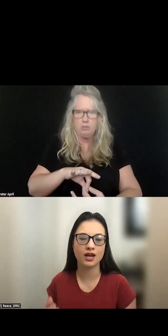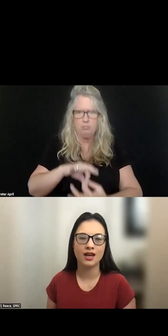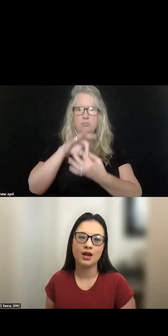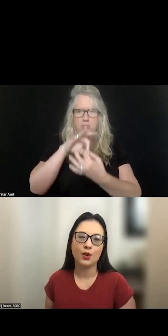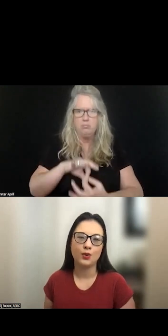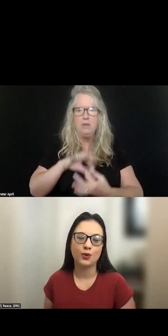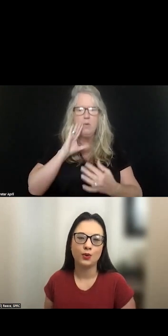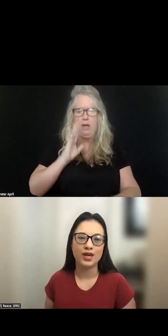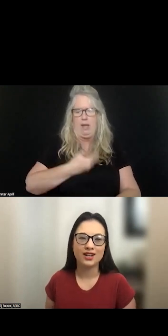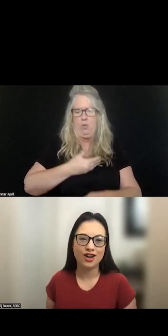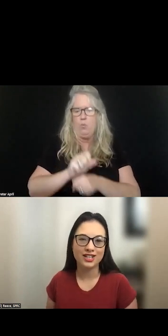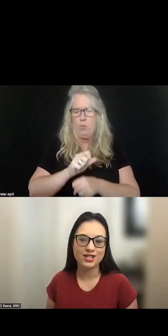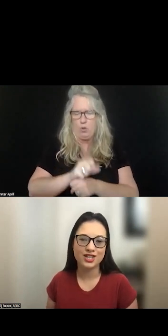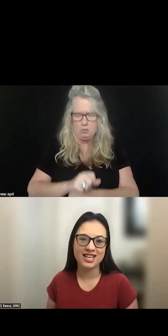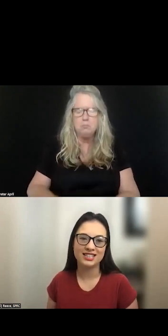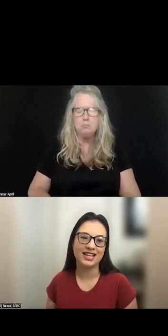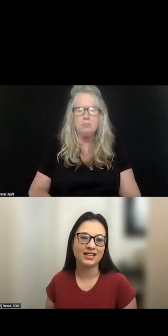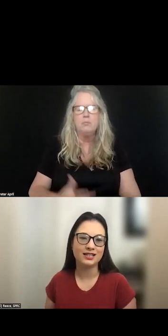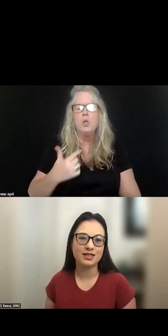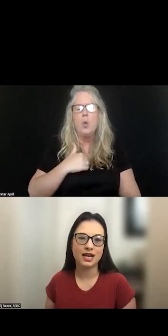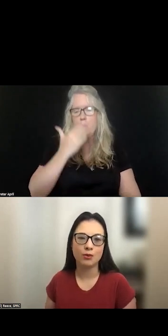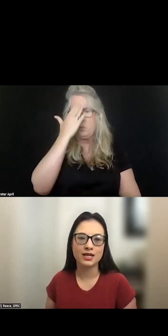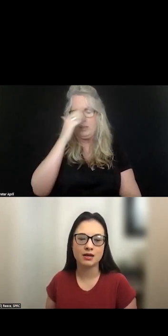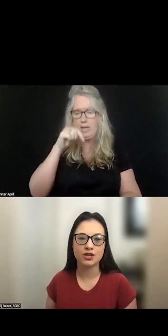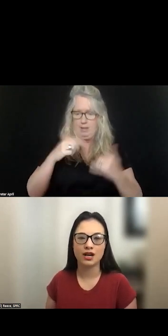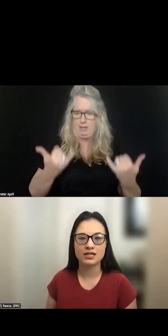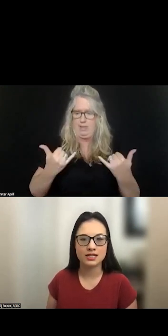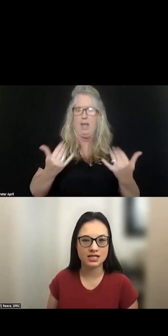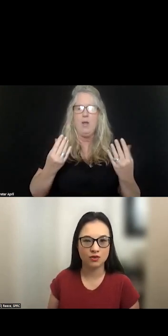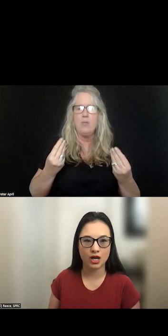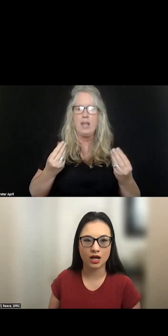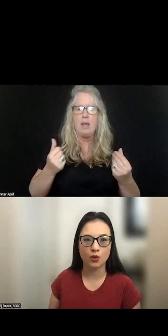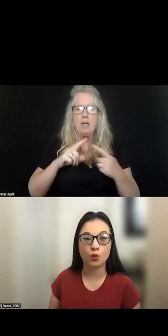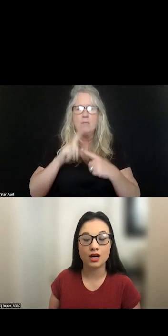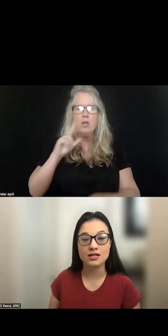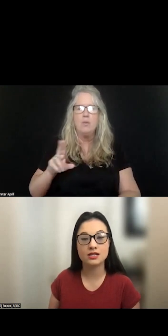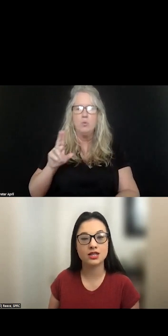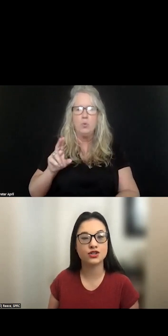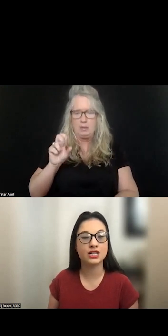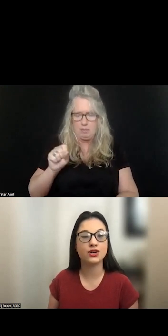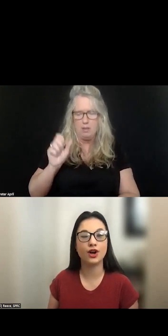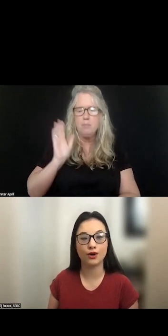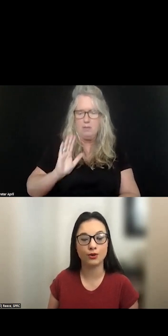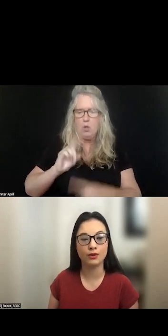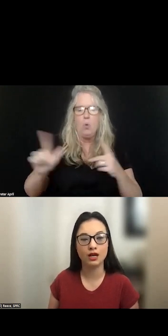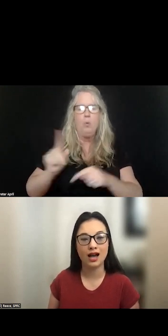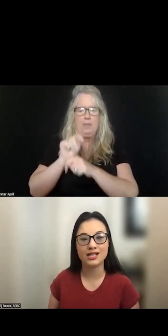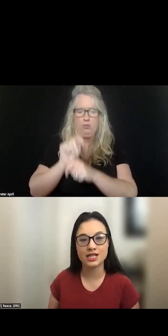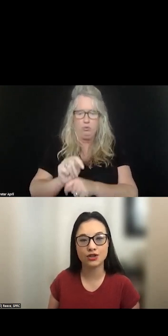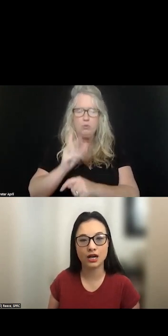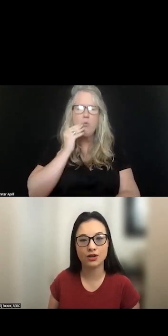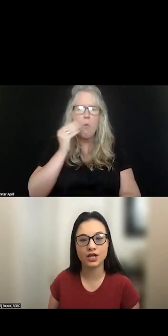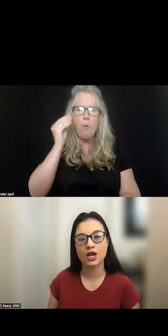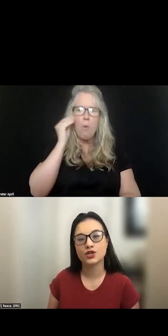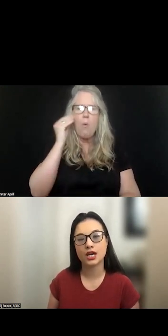work. We acknowledge that the land that now makes up the United States of America was the traditional home,